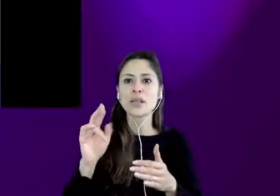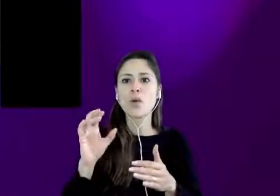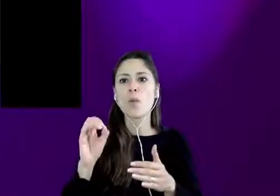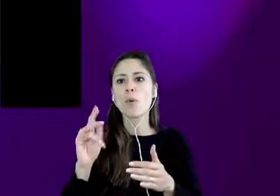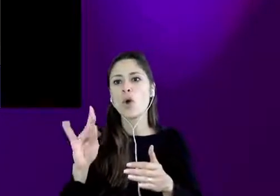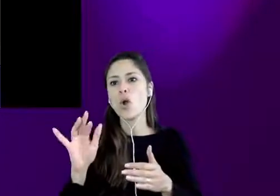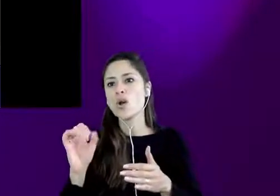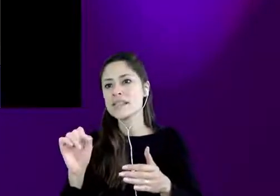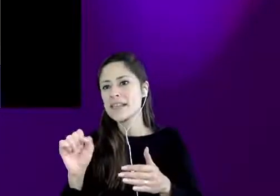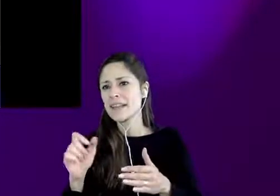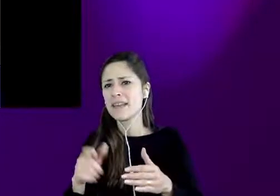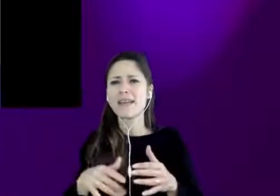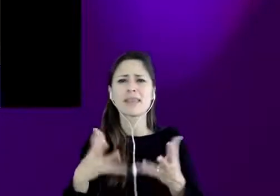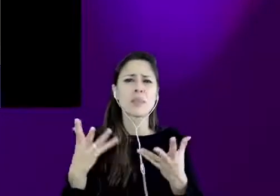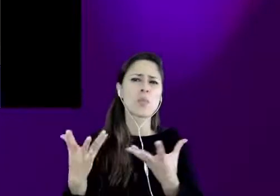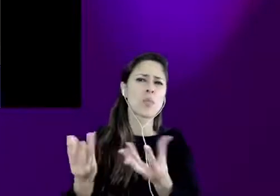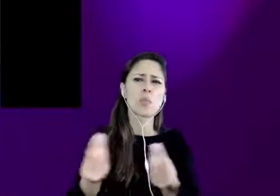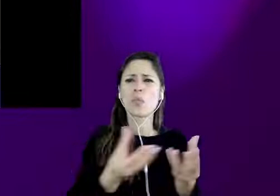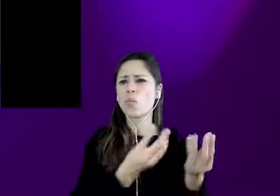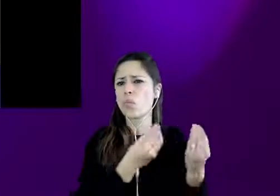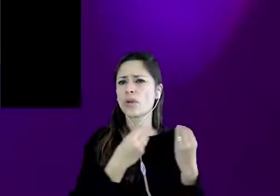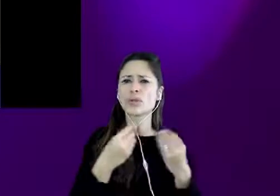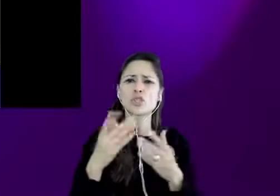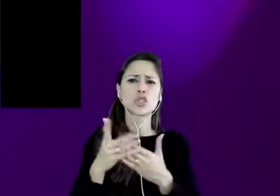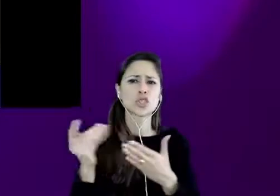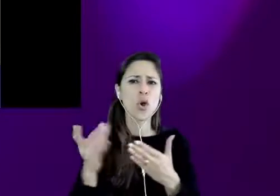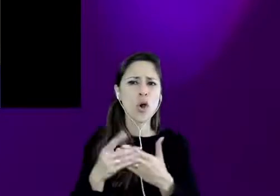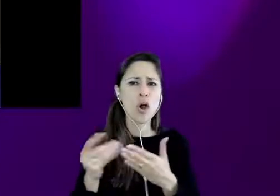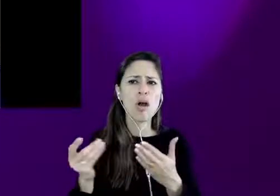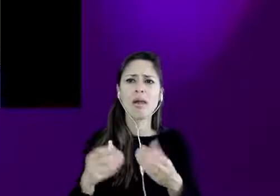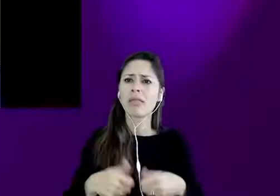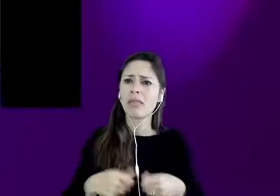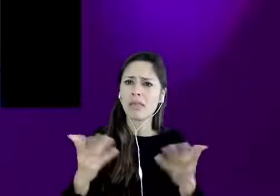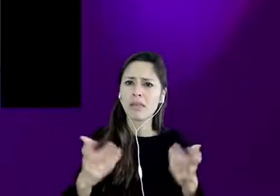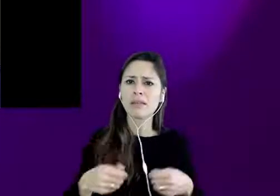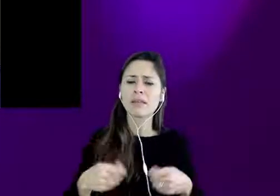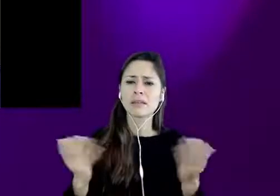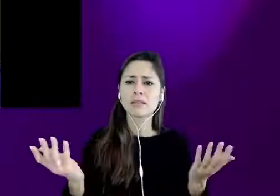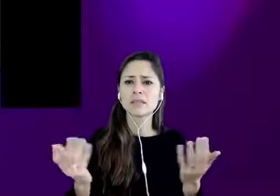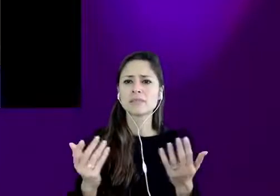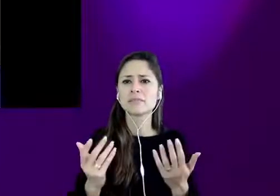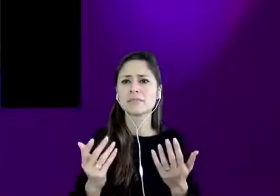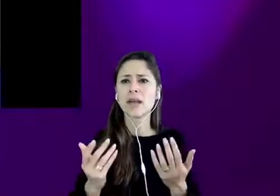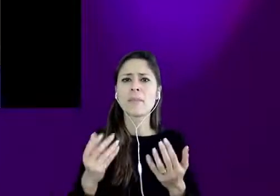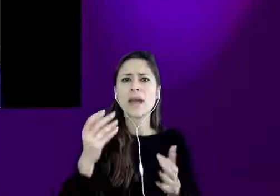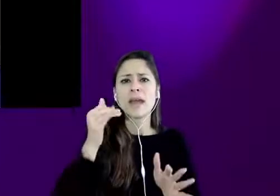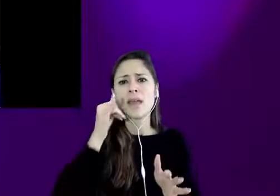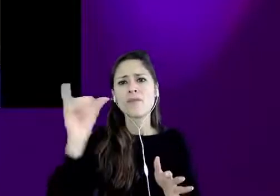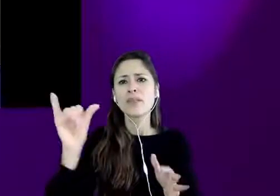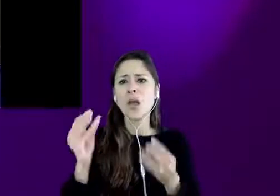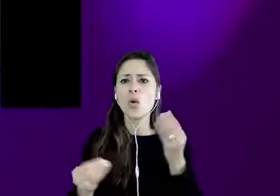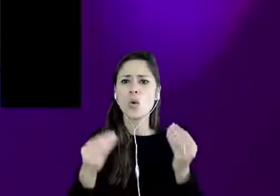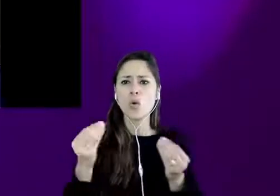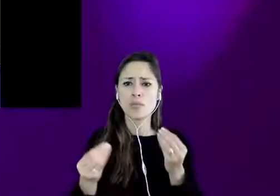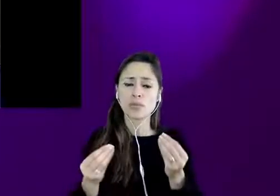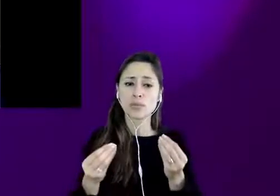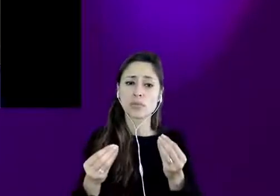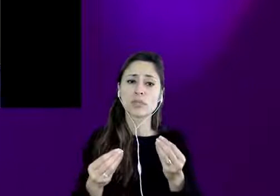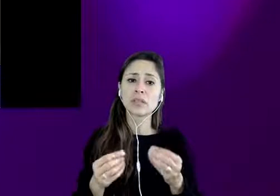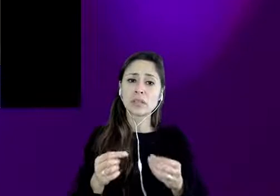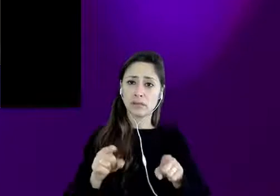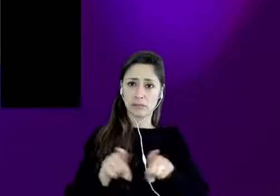So what can we do for that? And then in the last 7-8 minutes, I want to really present some